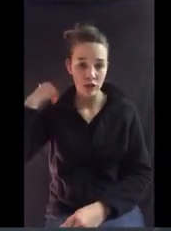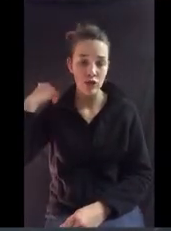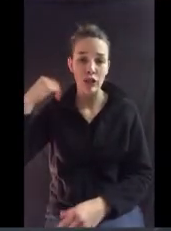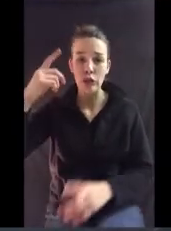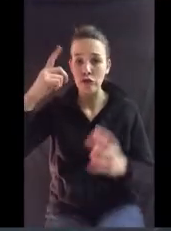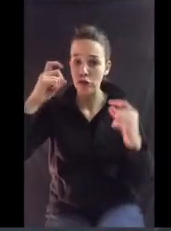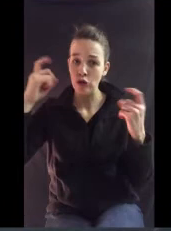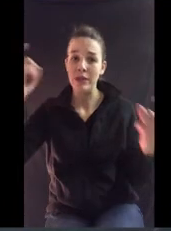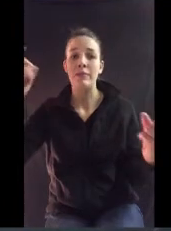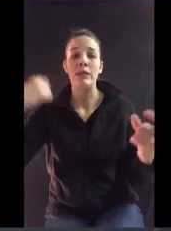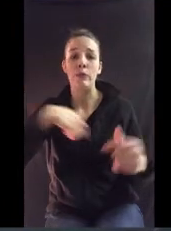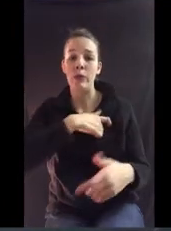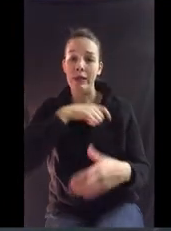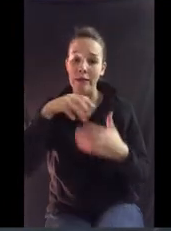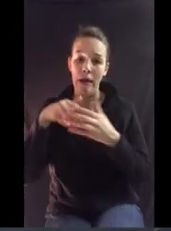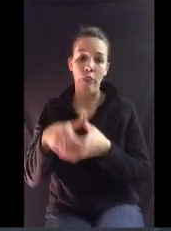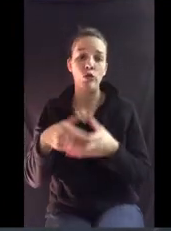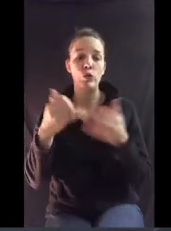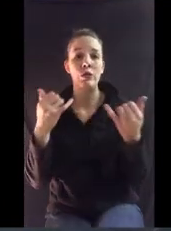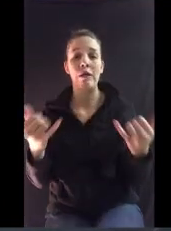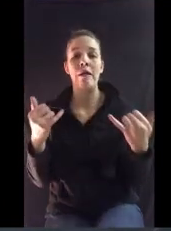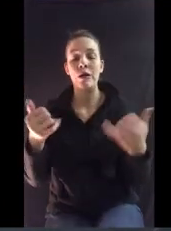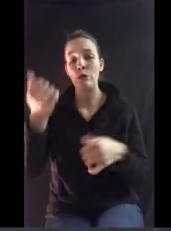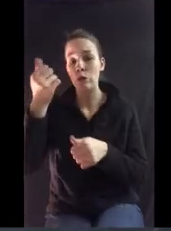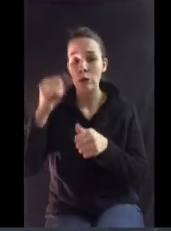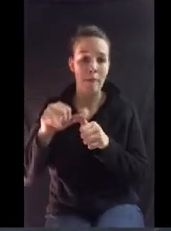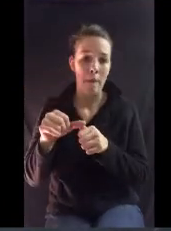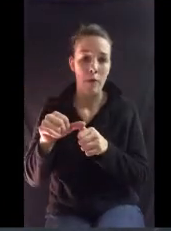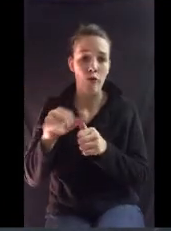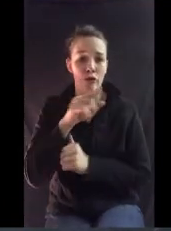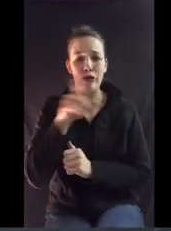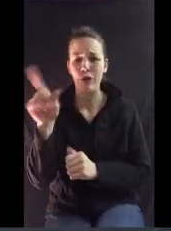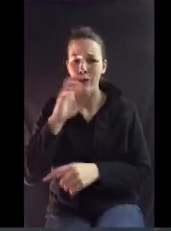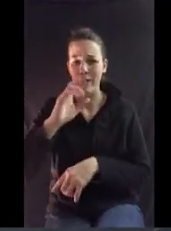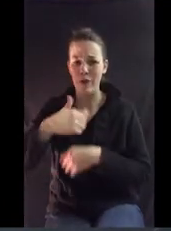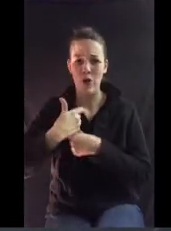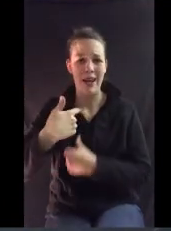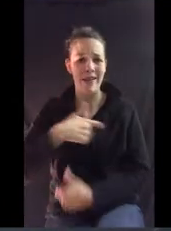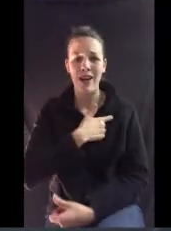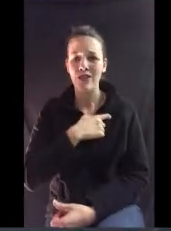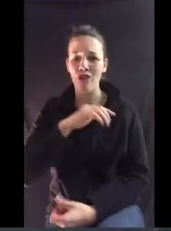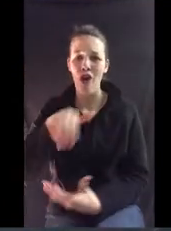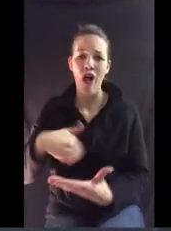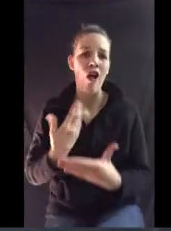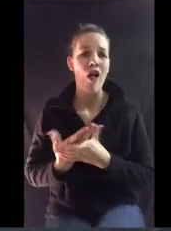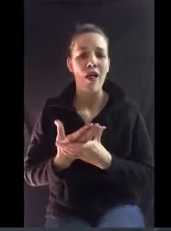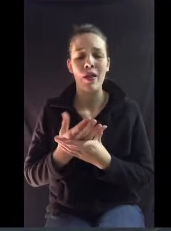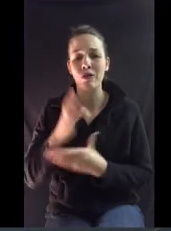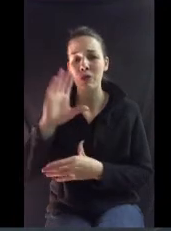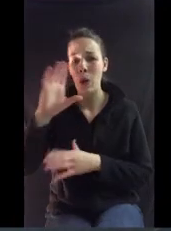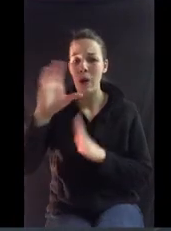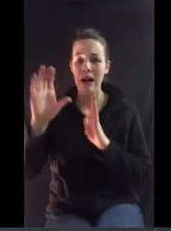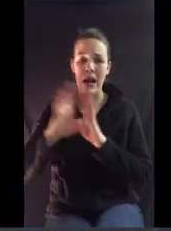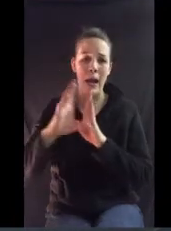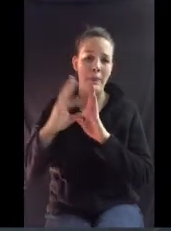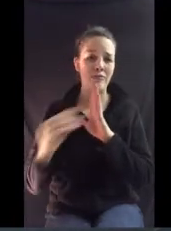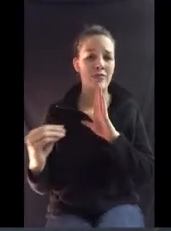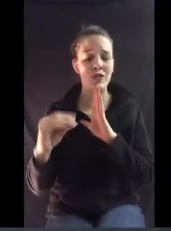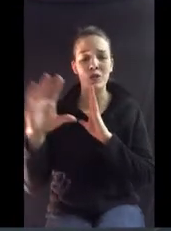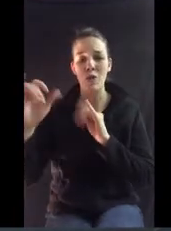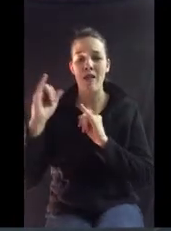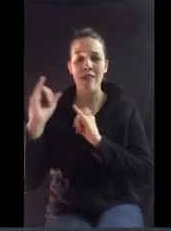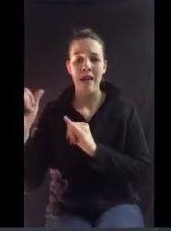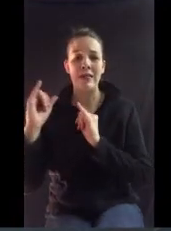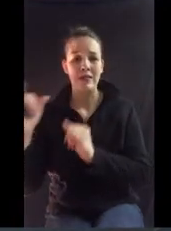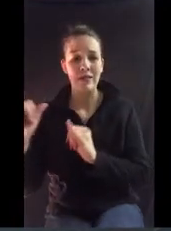of our ancestors and God of our dreams, we gather today to remember that you have created us all in